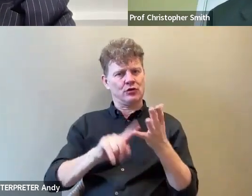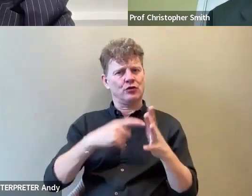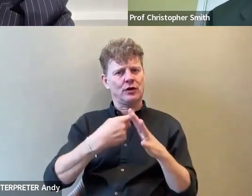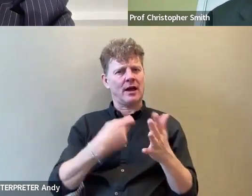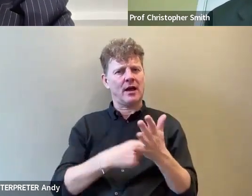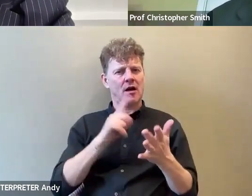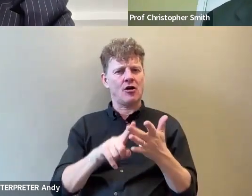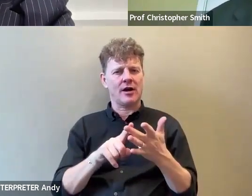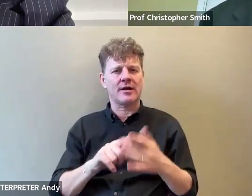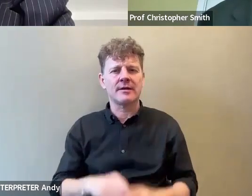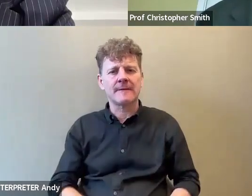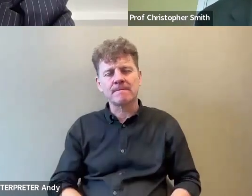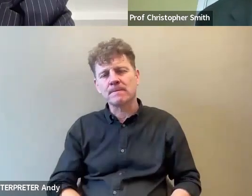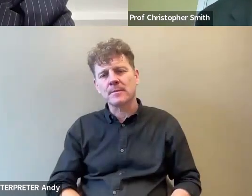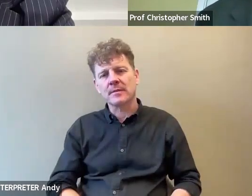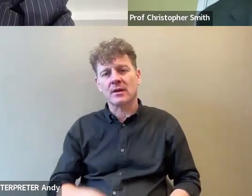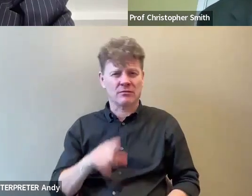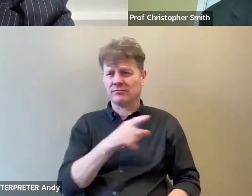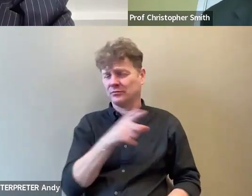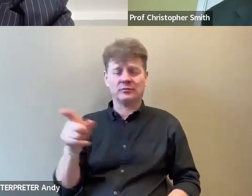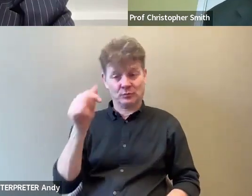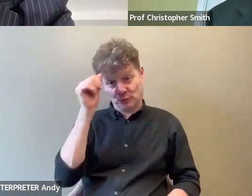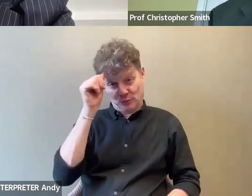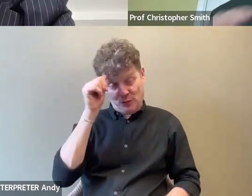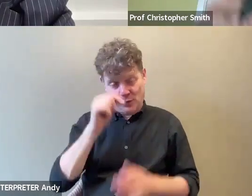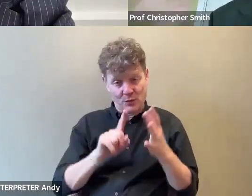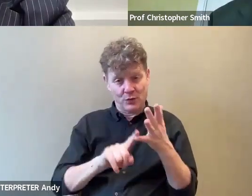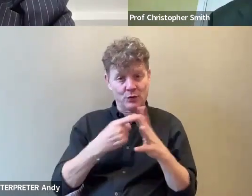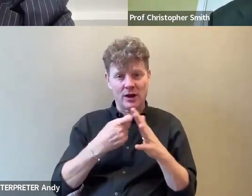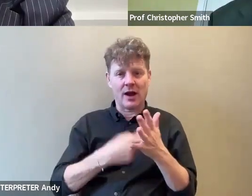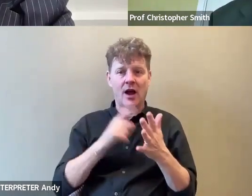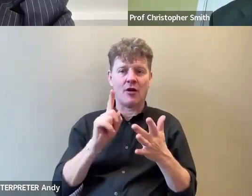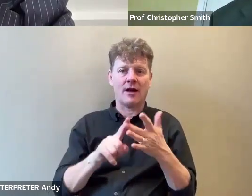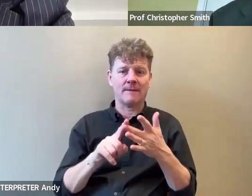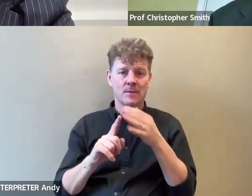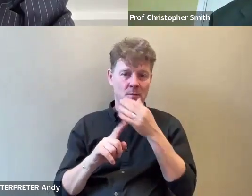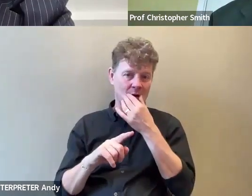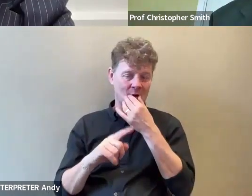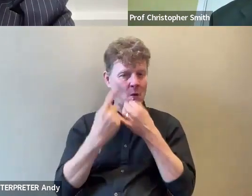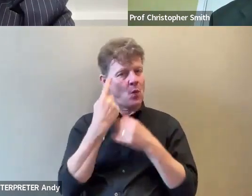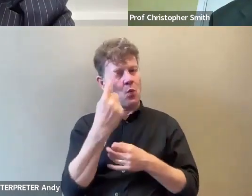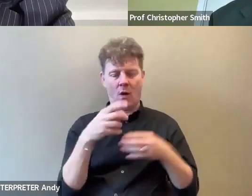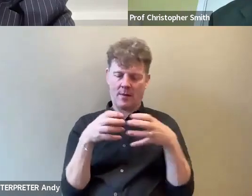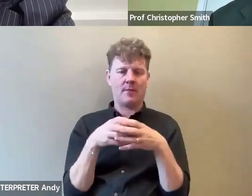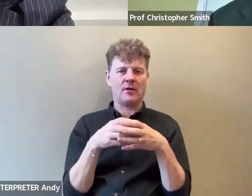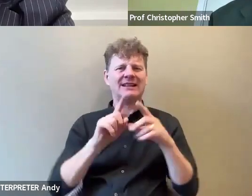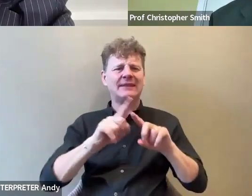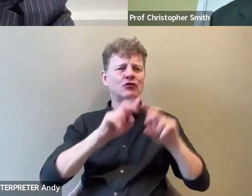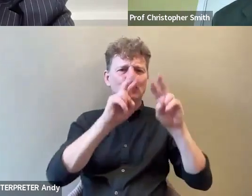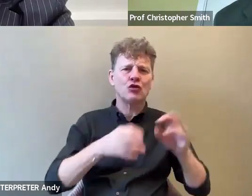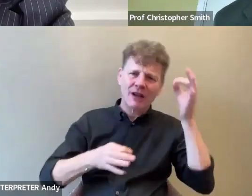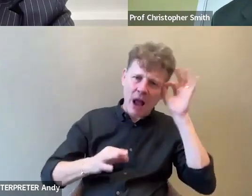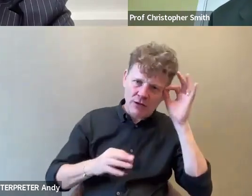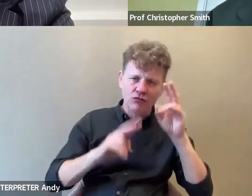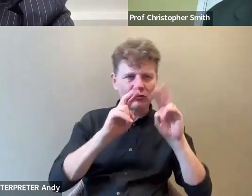So as you know, UKRI is the umbrella body which brings together all the research councils, Research